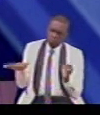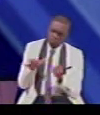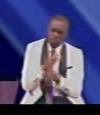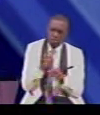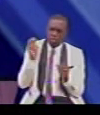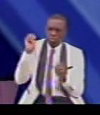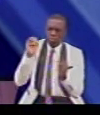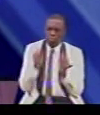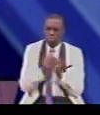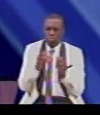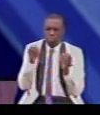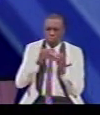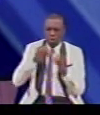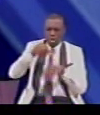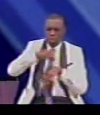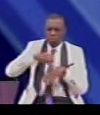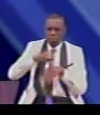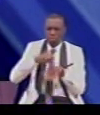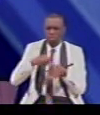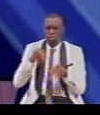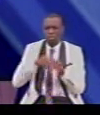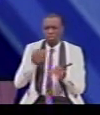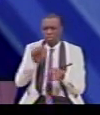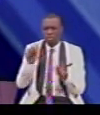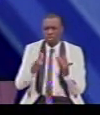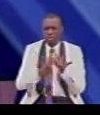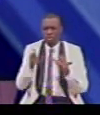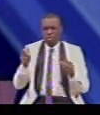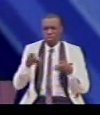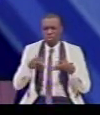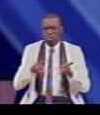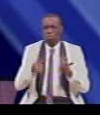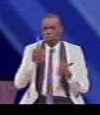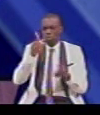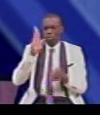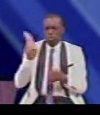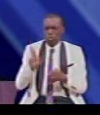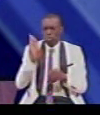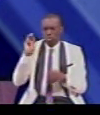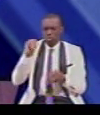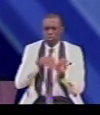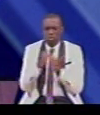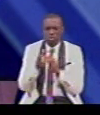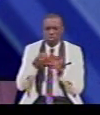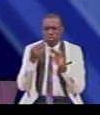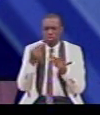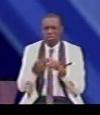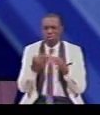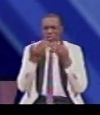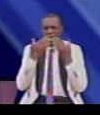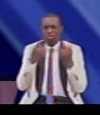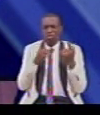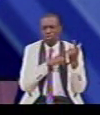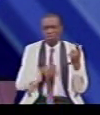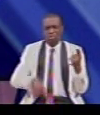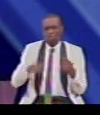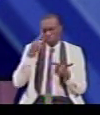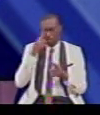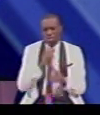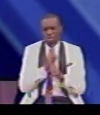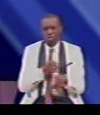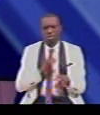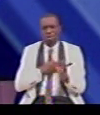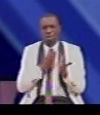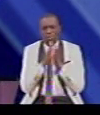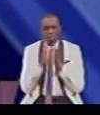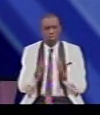name of Jesus, that in a greater way you will use him far, far beyond what you have done in times past, O Lord. Thank you because you have answered. In Jesus'